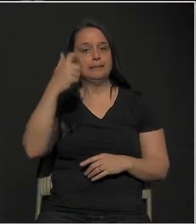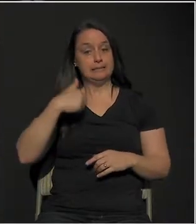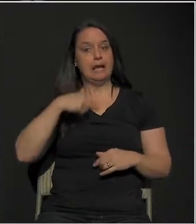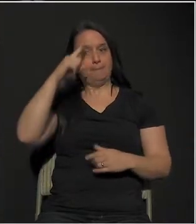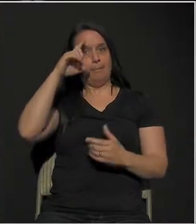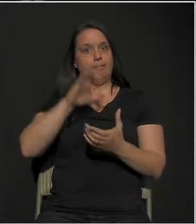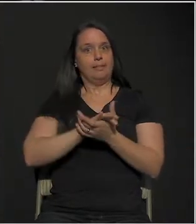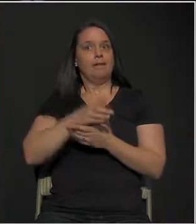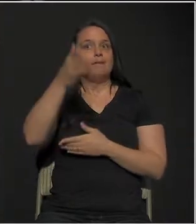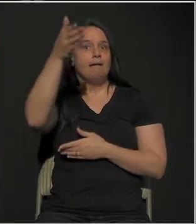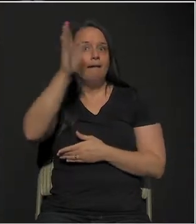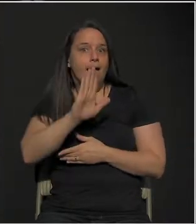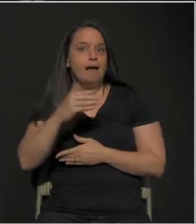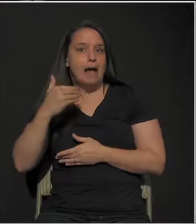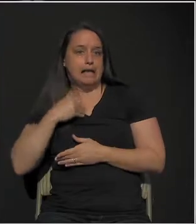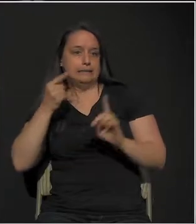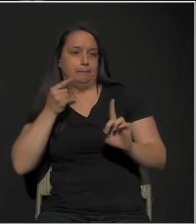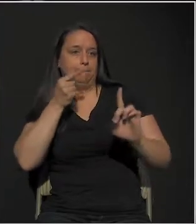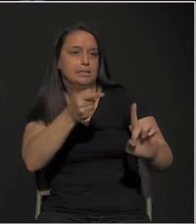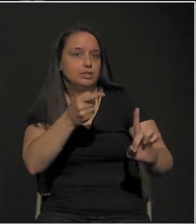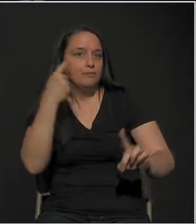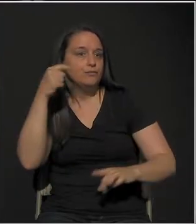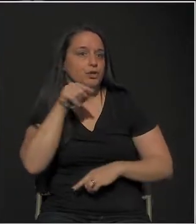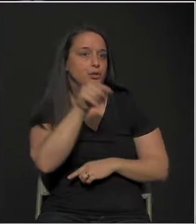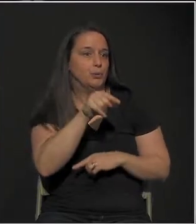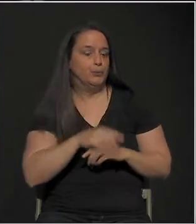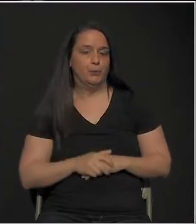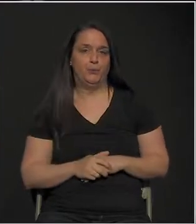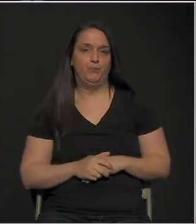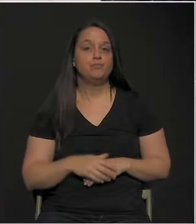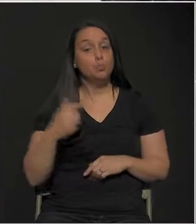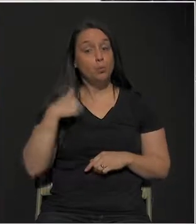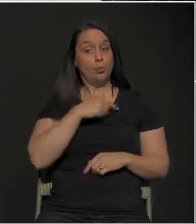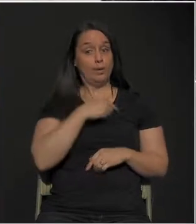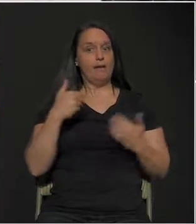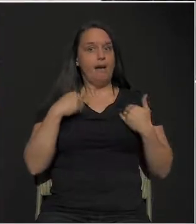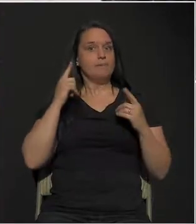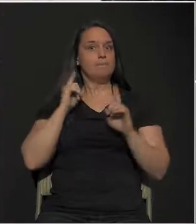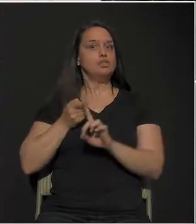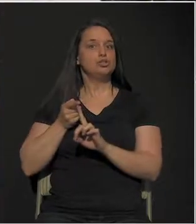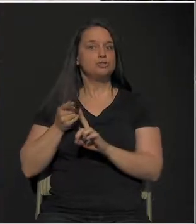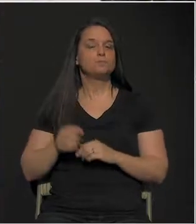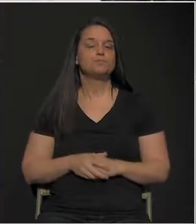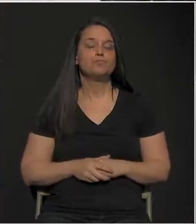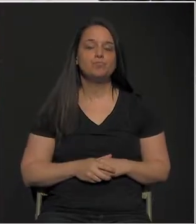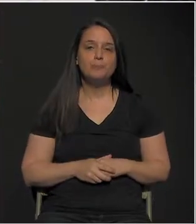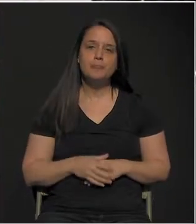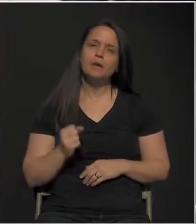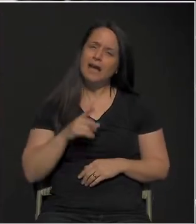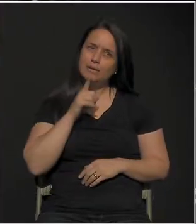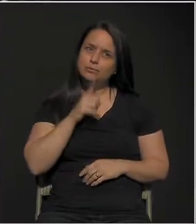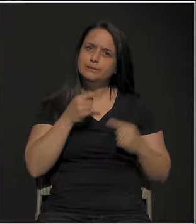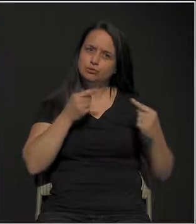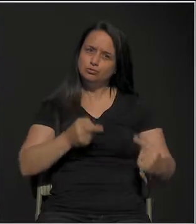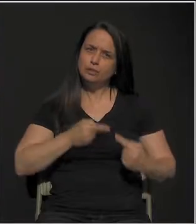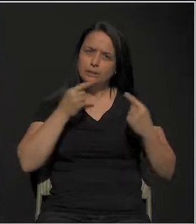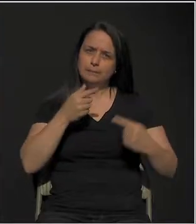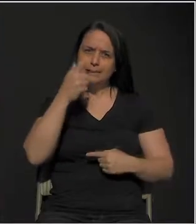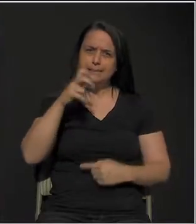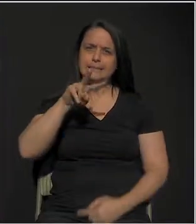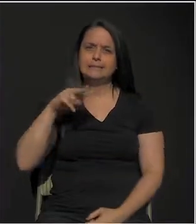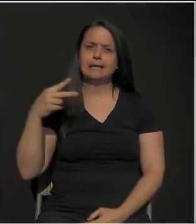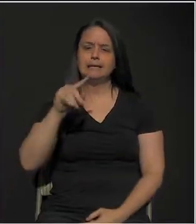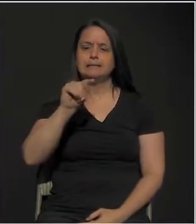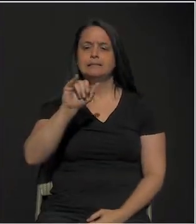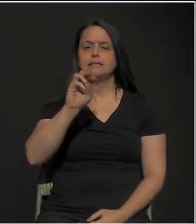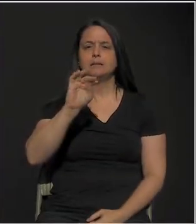God has a mission for you. So we have a mission. And so what we're going to do, and I really struggled with this, because 2 Timothy chapter 1,